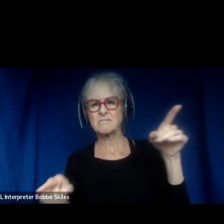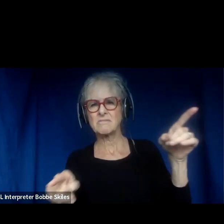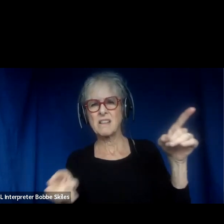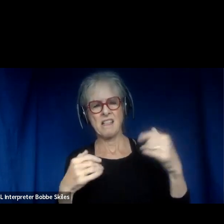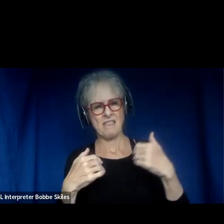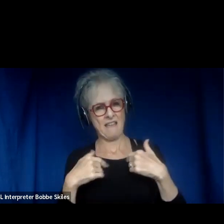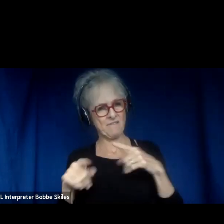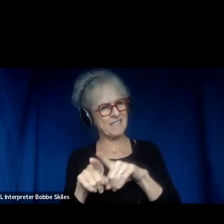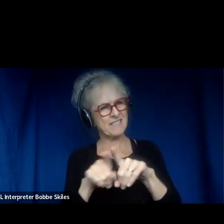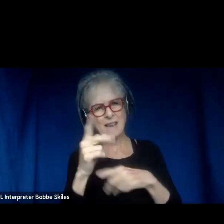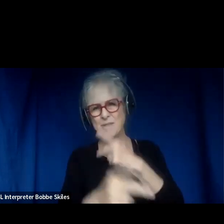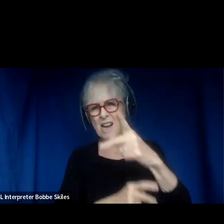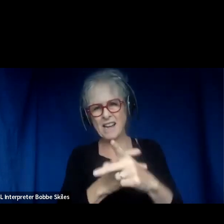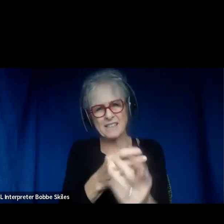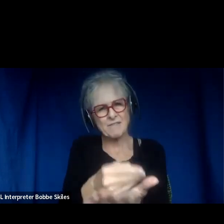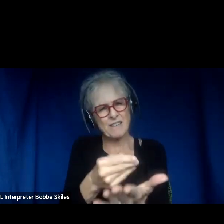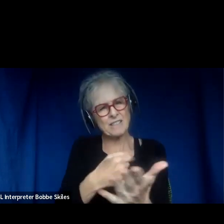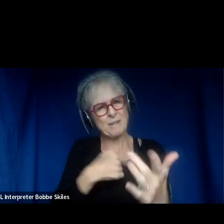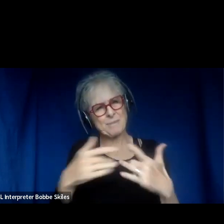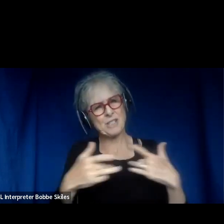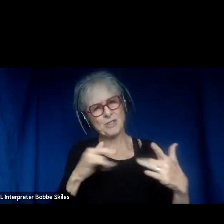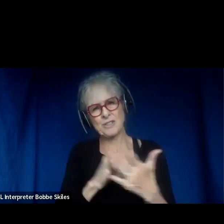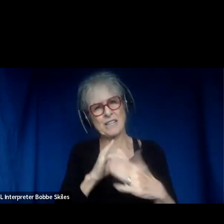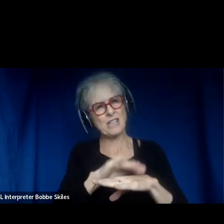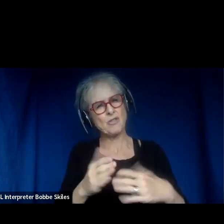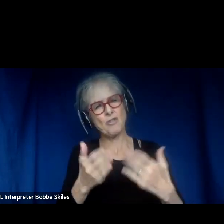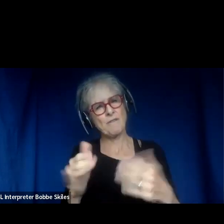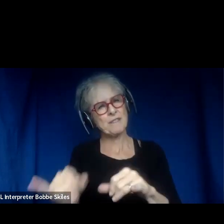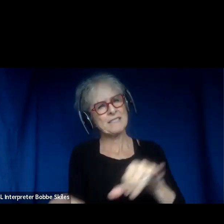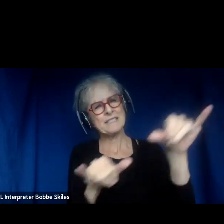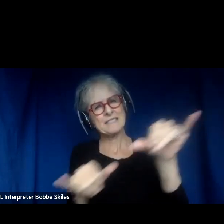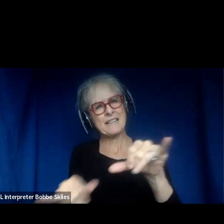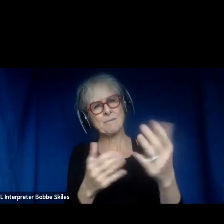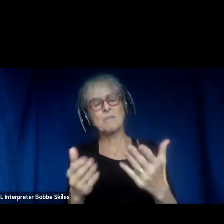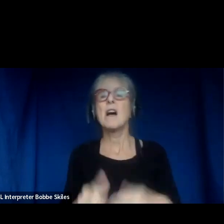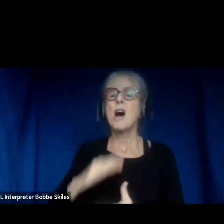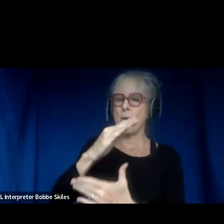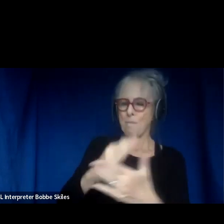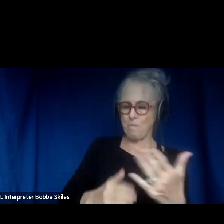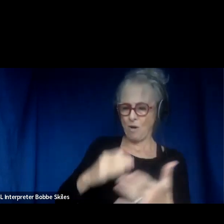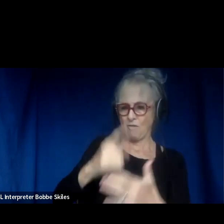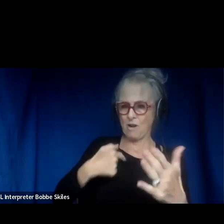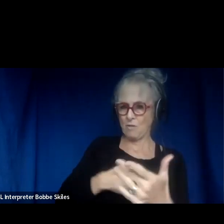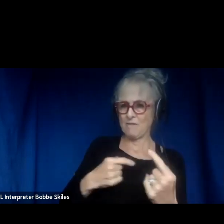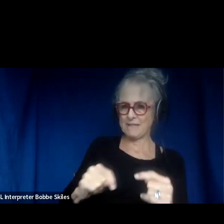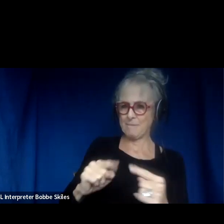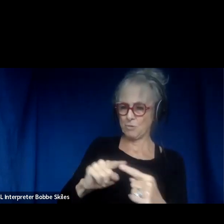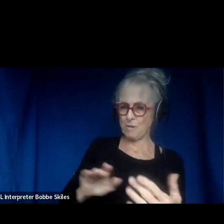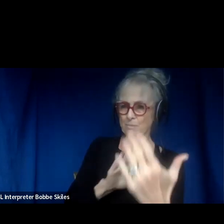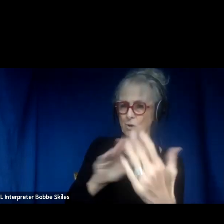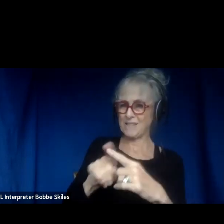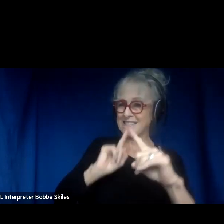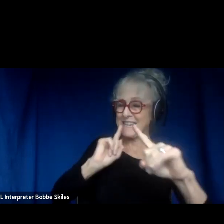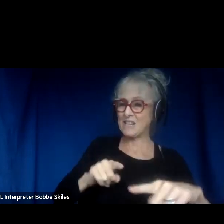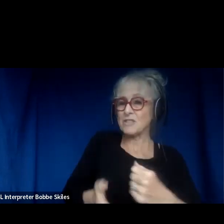type of funding, and that's a concern of mine. Part of what we've attempted to approach as an answer is